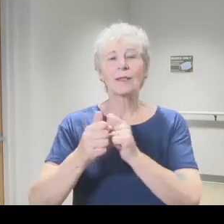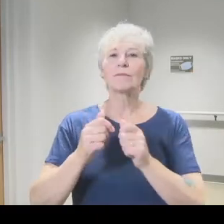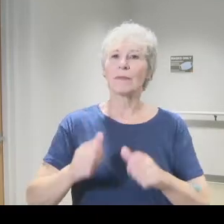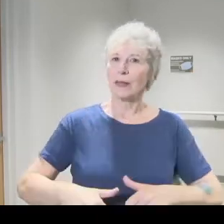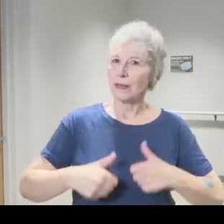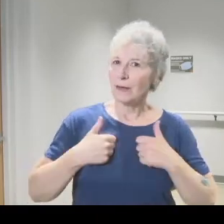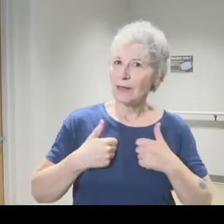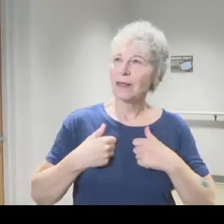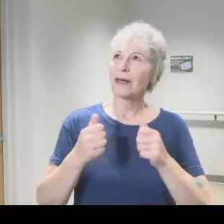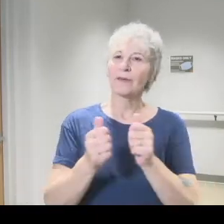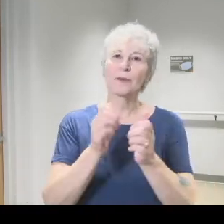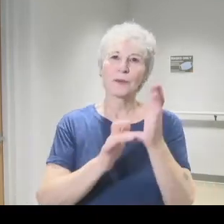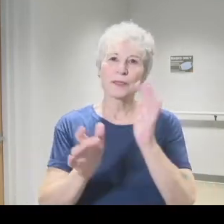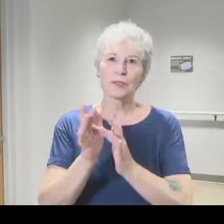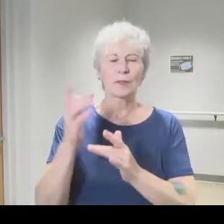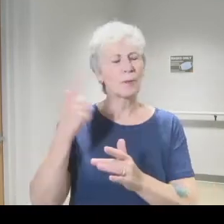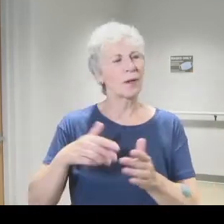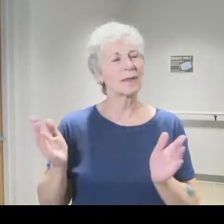you for that. What an encouragement.